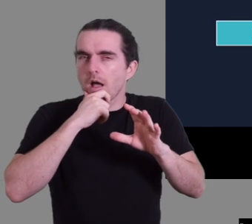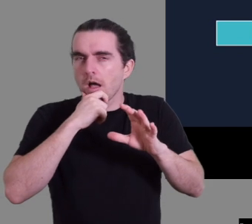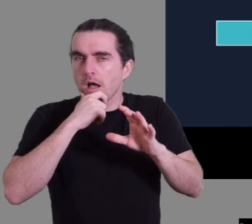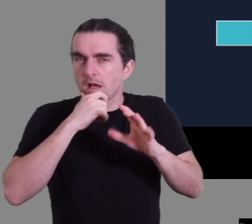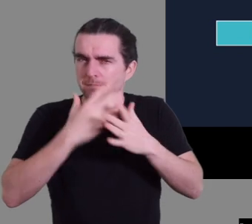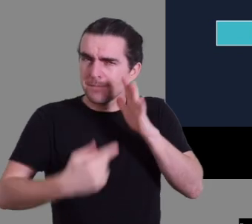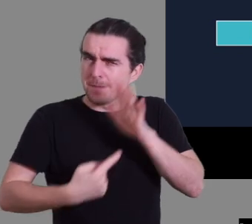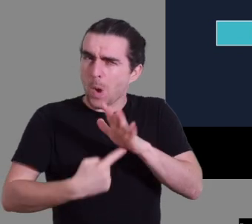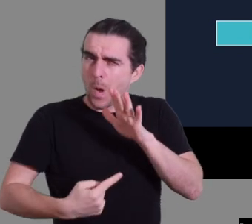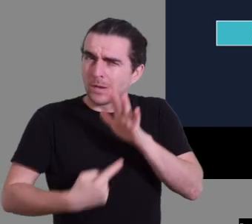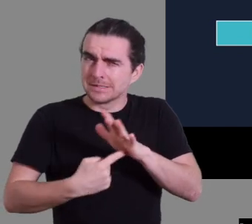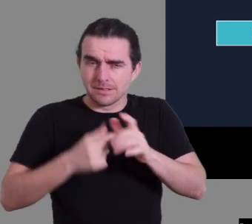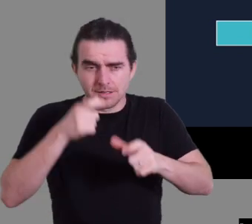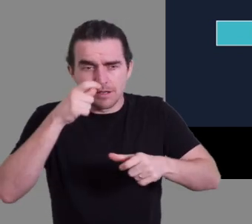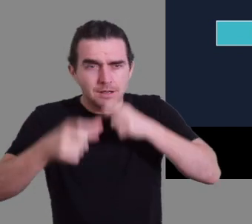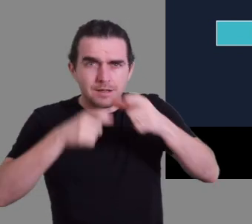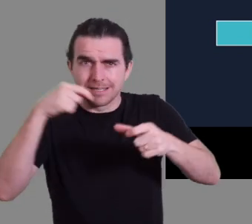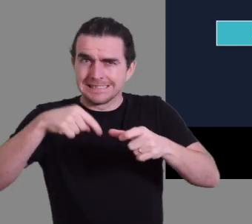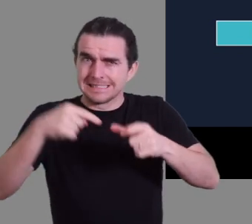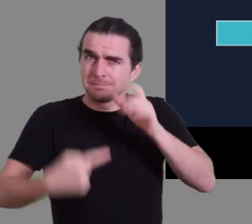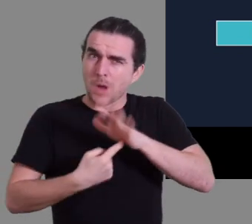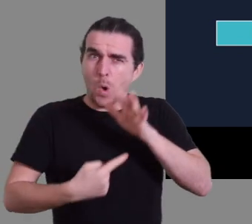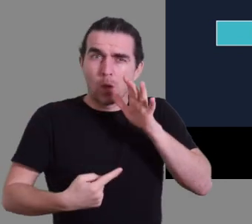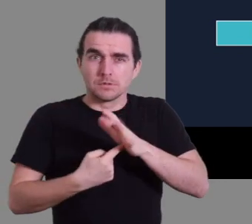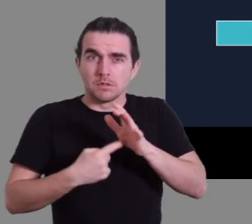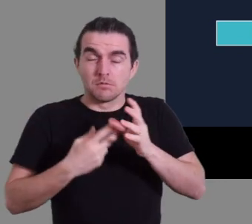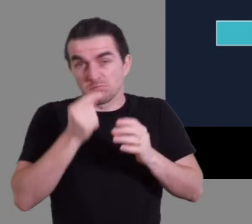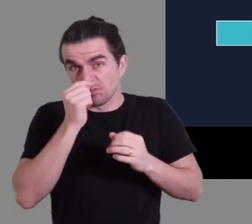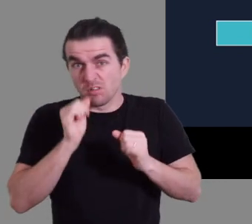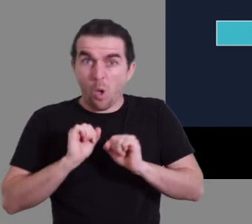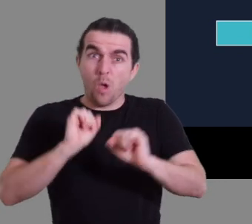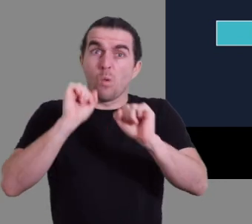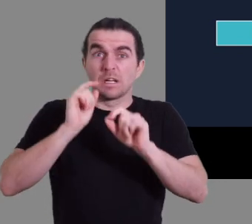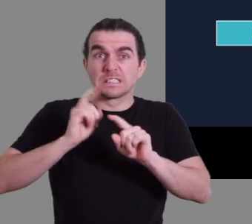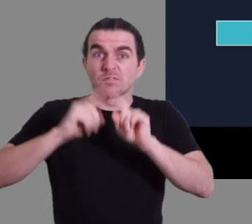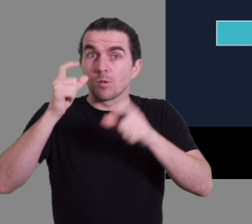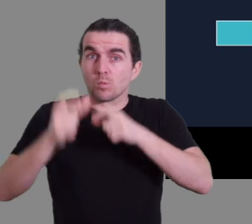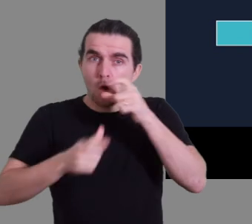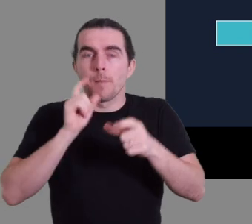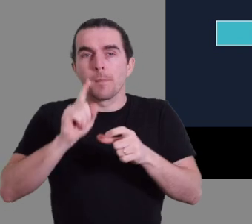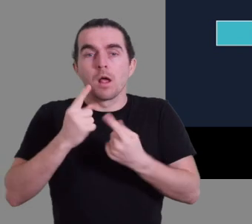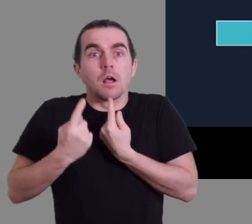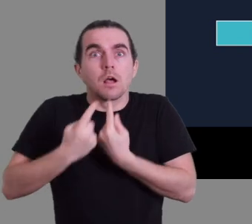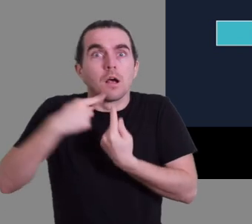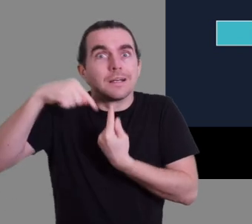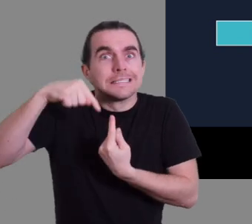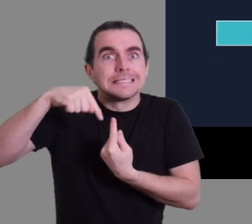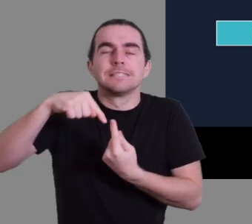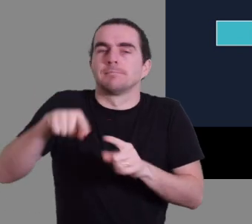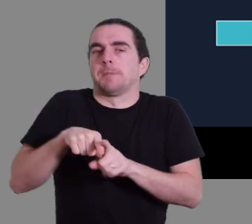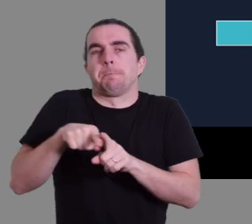probably one of the most important words. Yeah. You may use your own word for it, but really the context